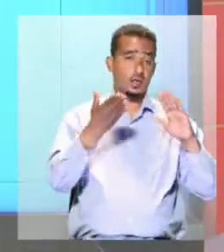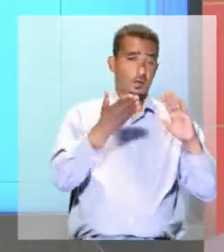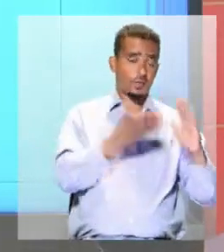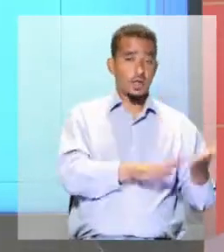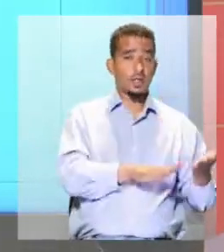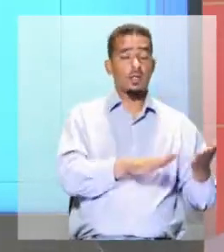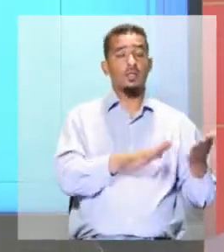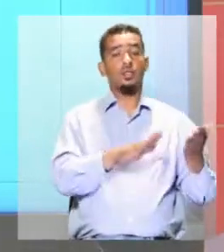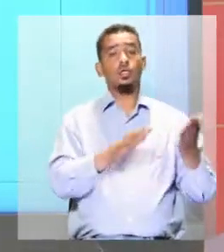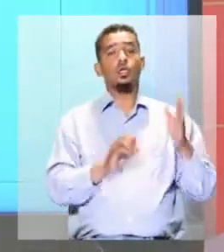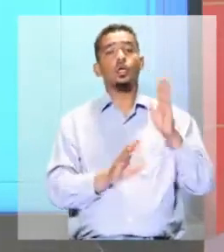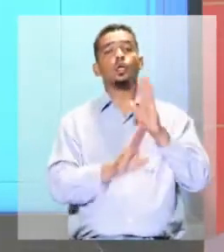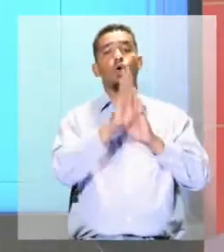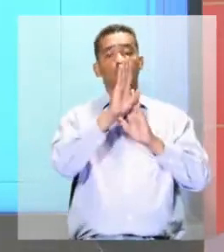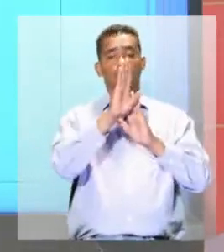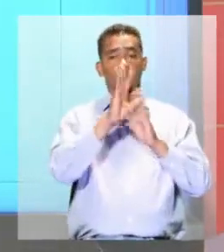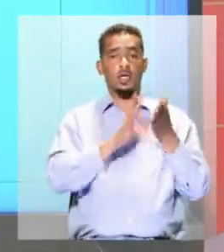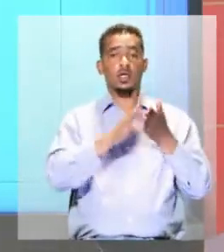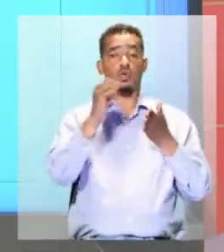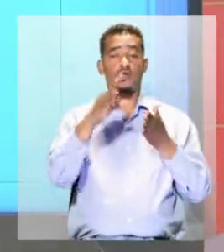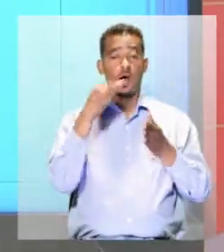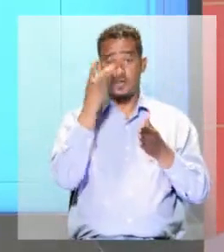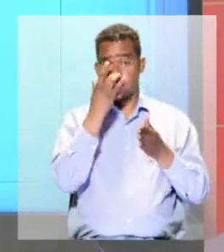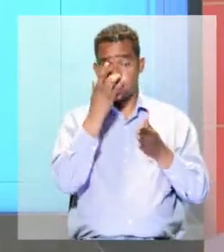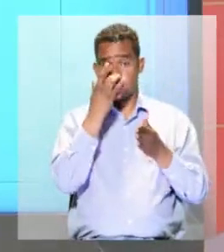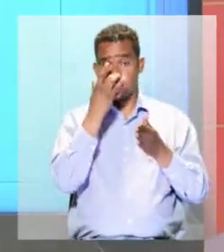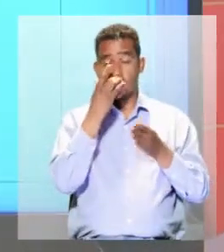growth rate of Africa. And also we have